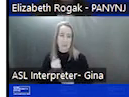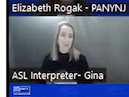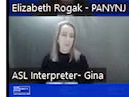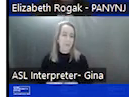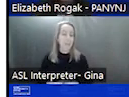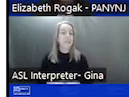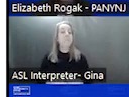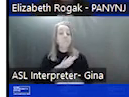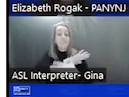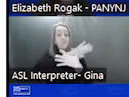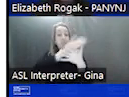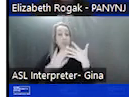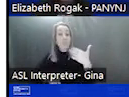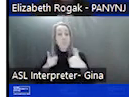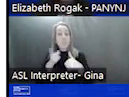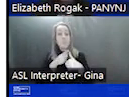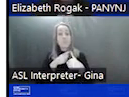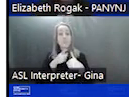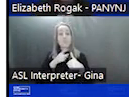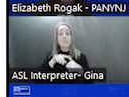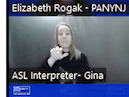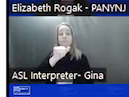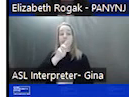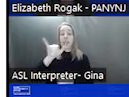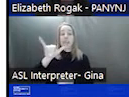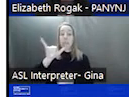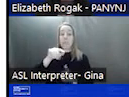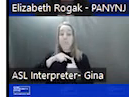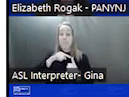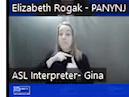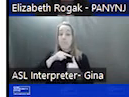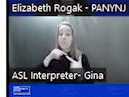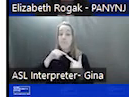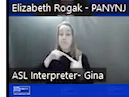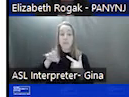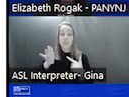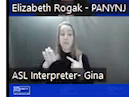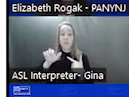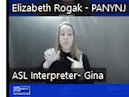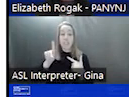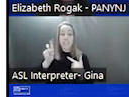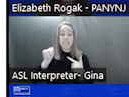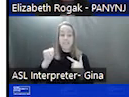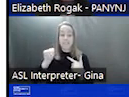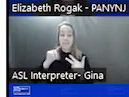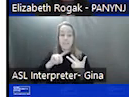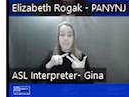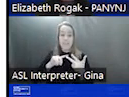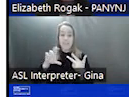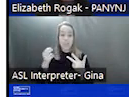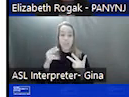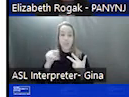So our next speaker to register is Amy Whitman, followed by Brandon Buchanan, followed by Christine